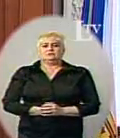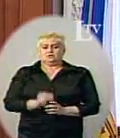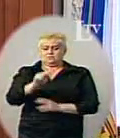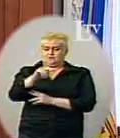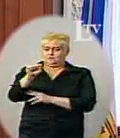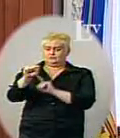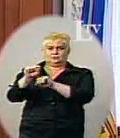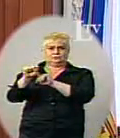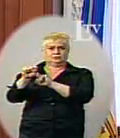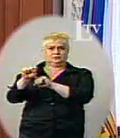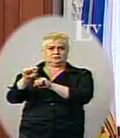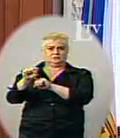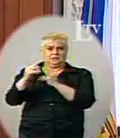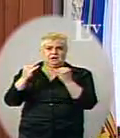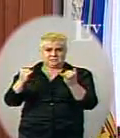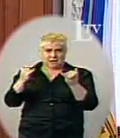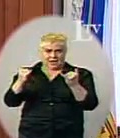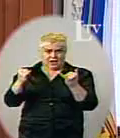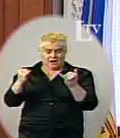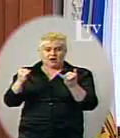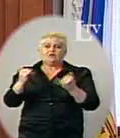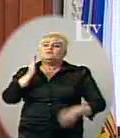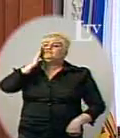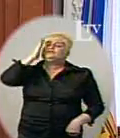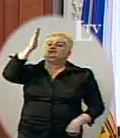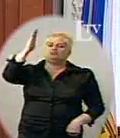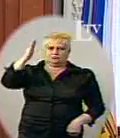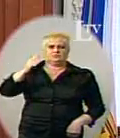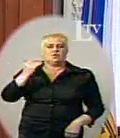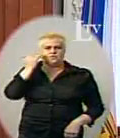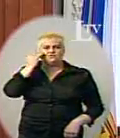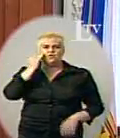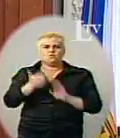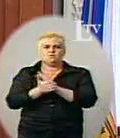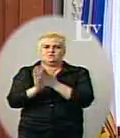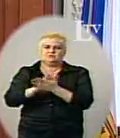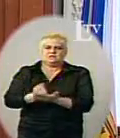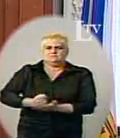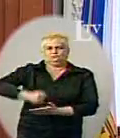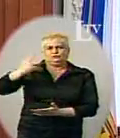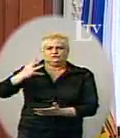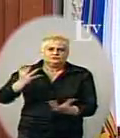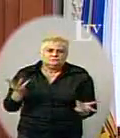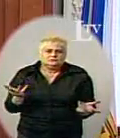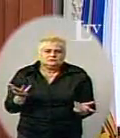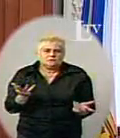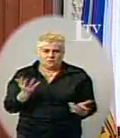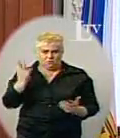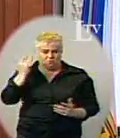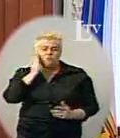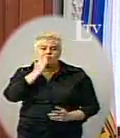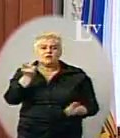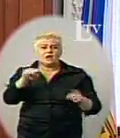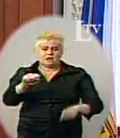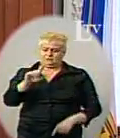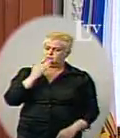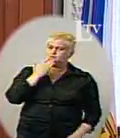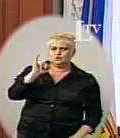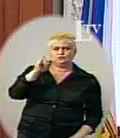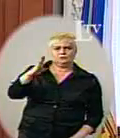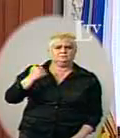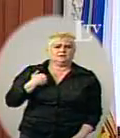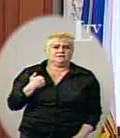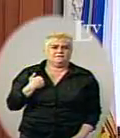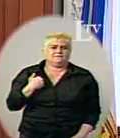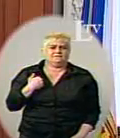what promises to be great prosperity, a time when good jobs are the norm, a time when